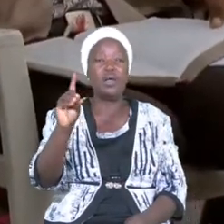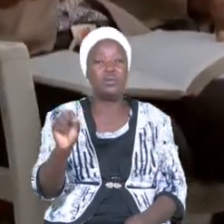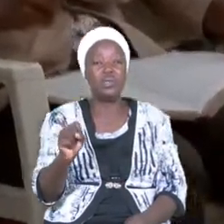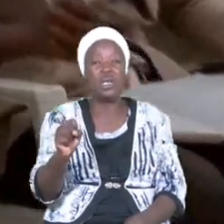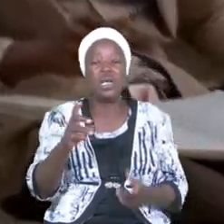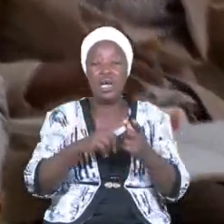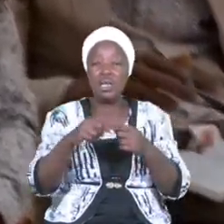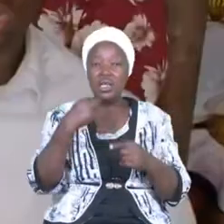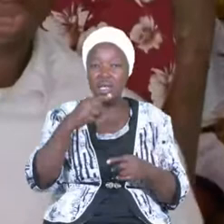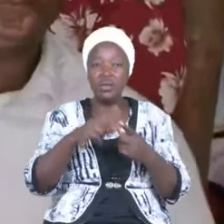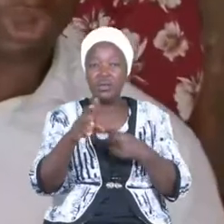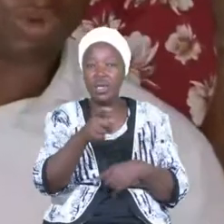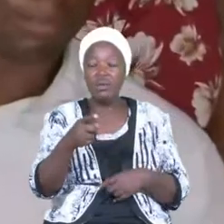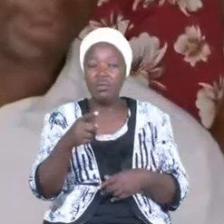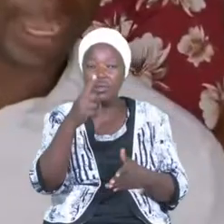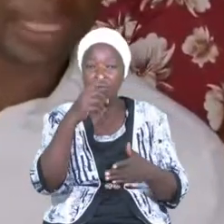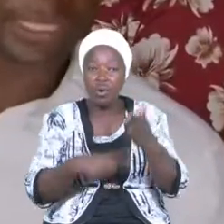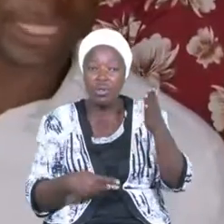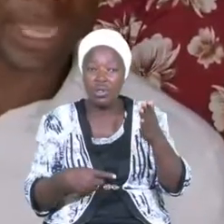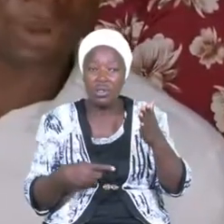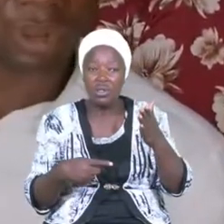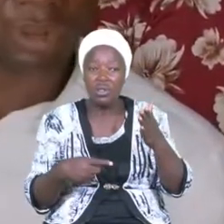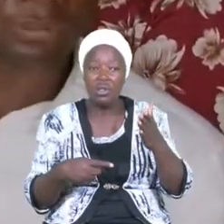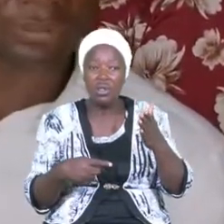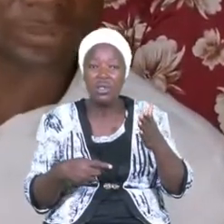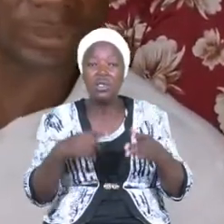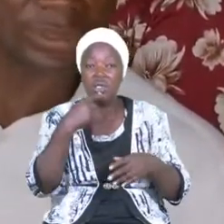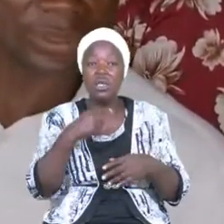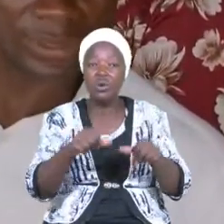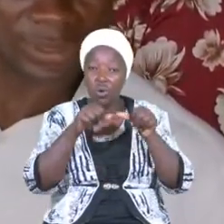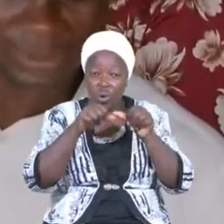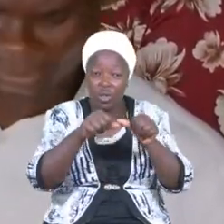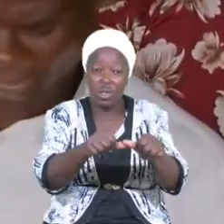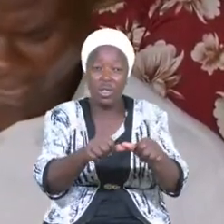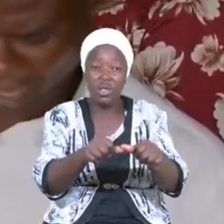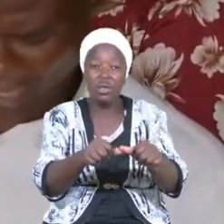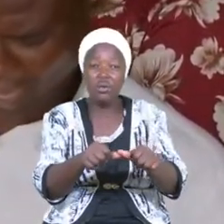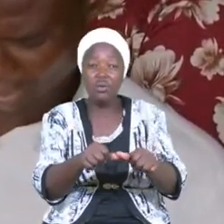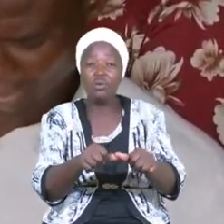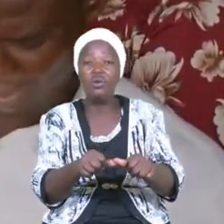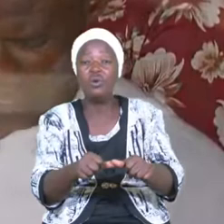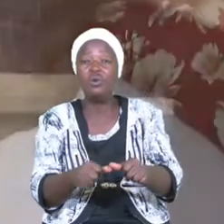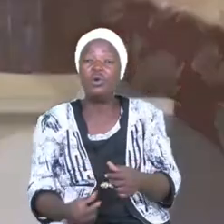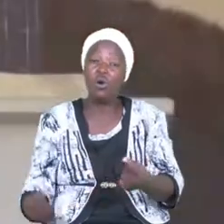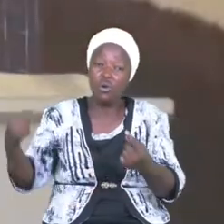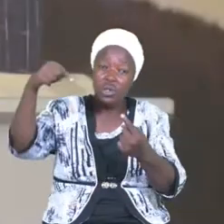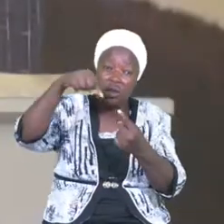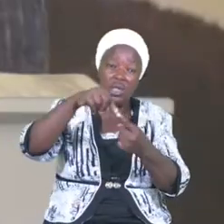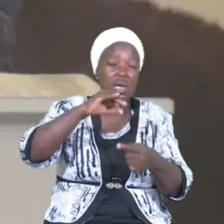say it in unity, occupied till I